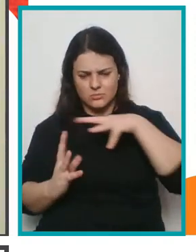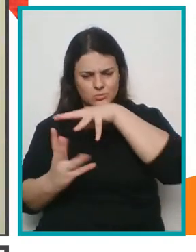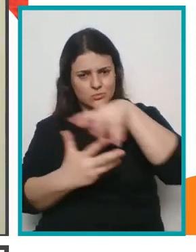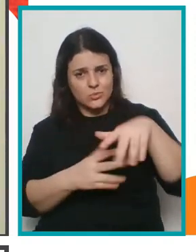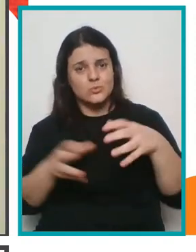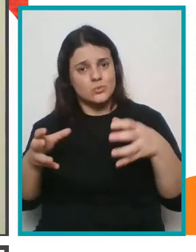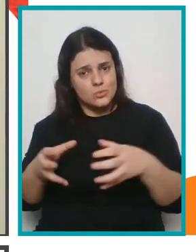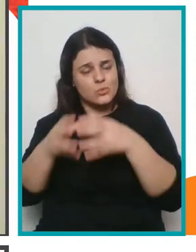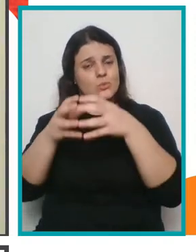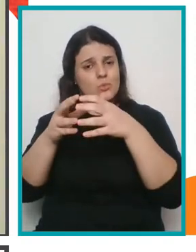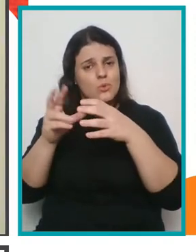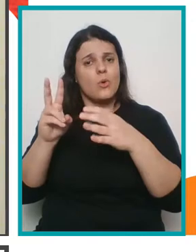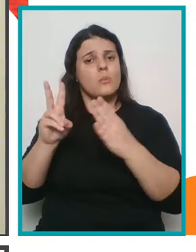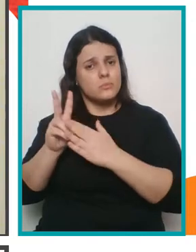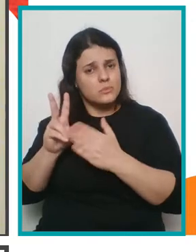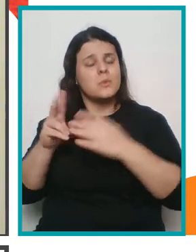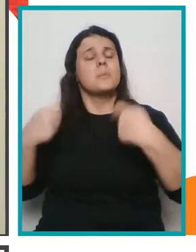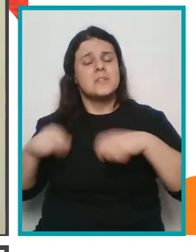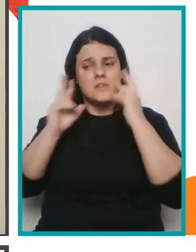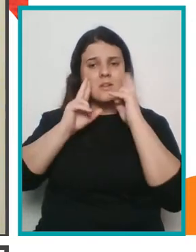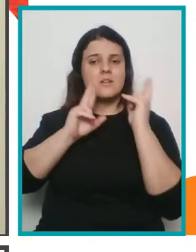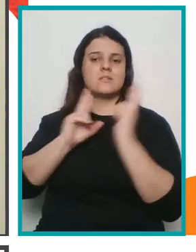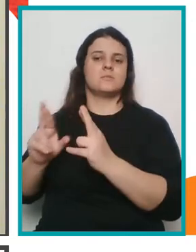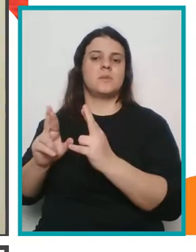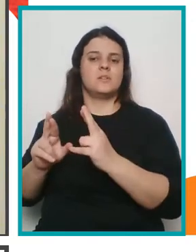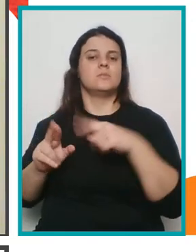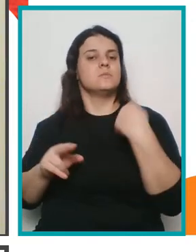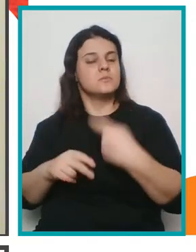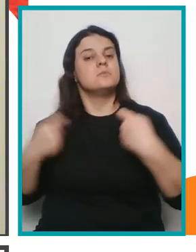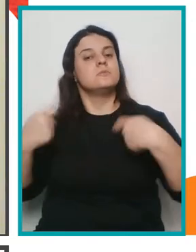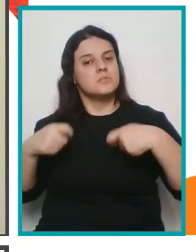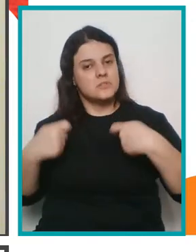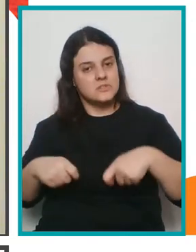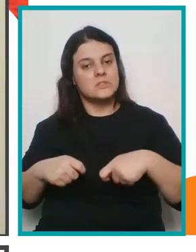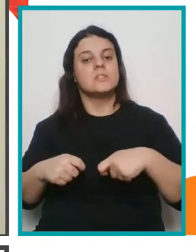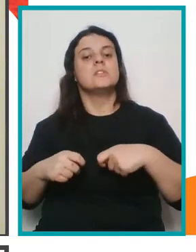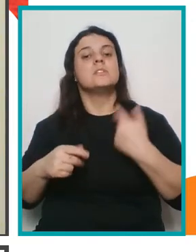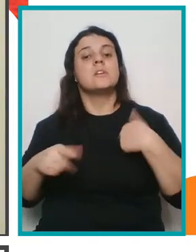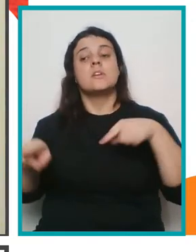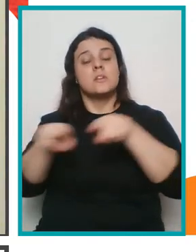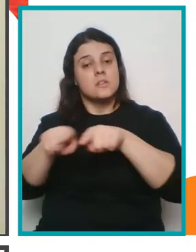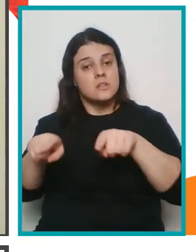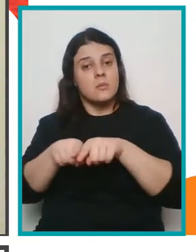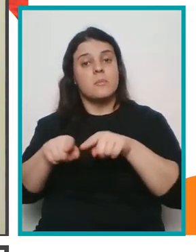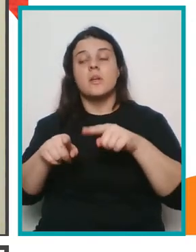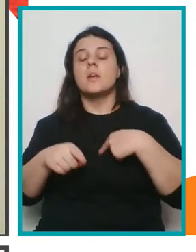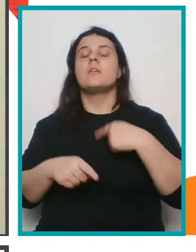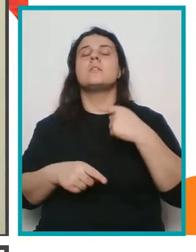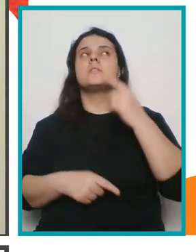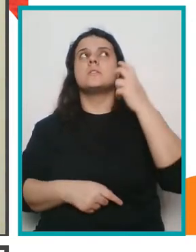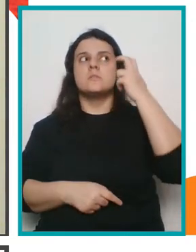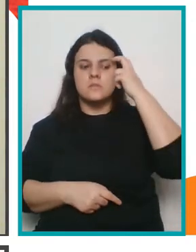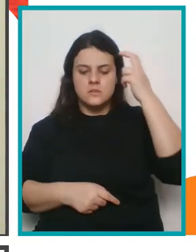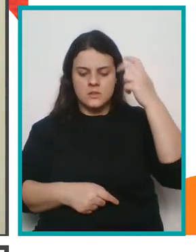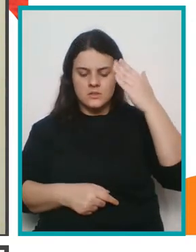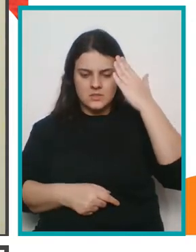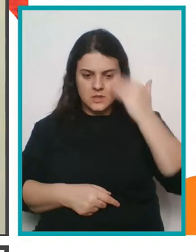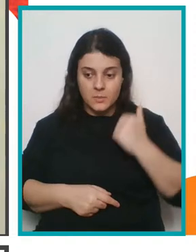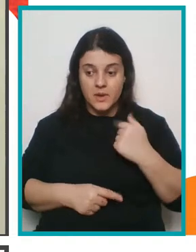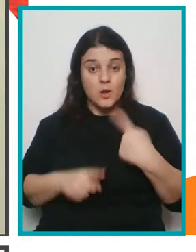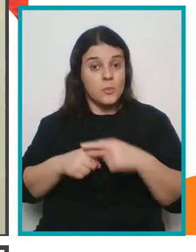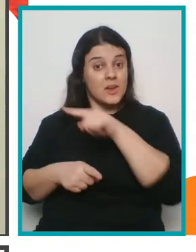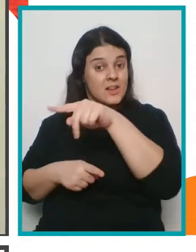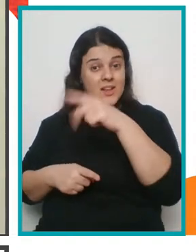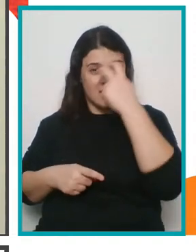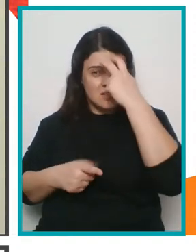to protect these forests. They have the wisdom that has been able to preserve the ecosystems for a very long period of